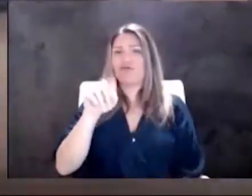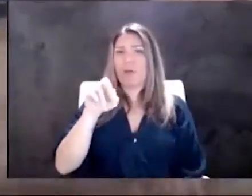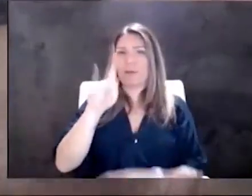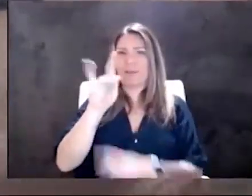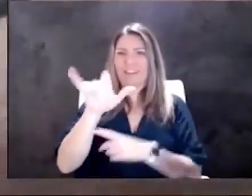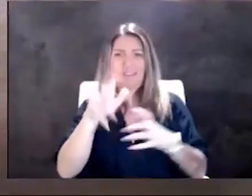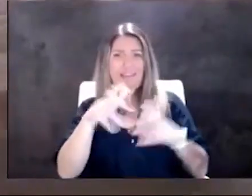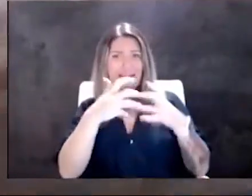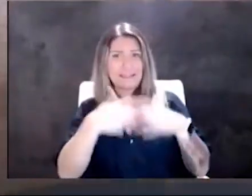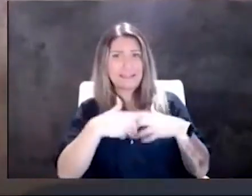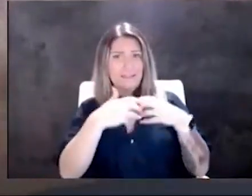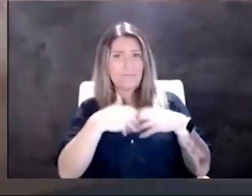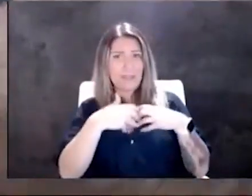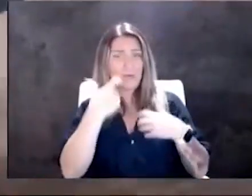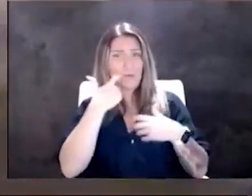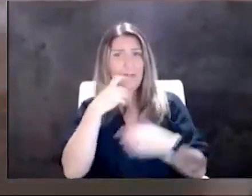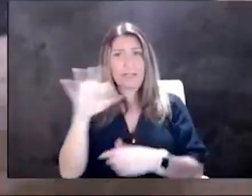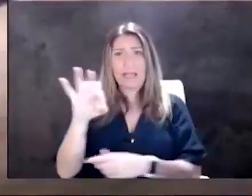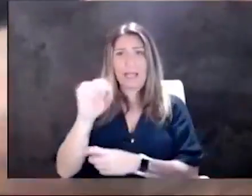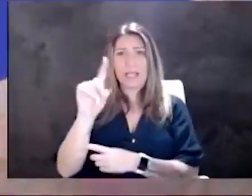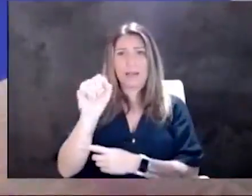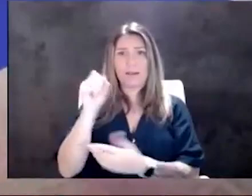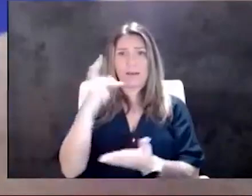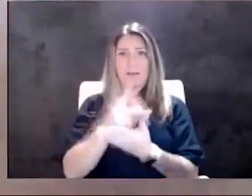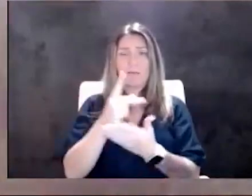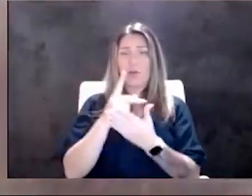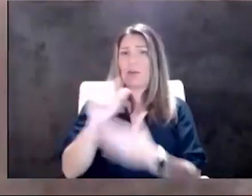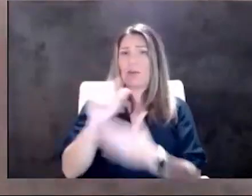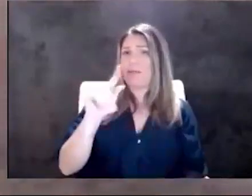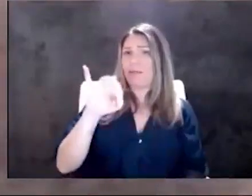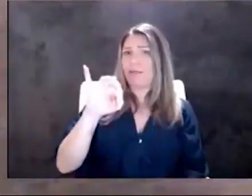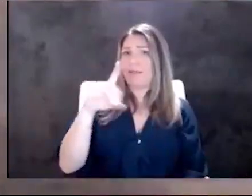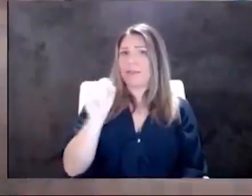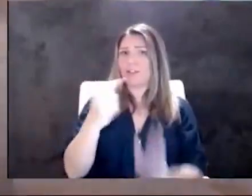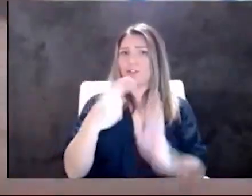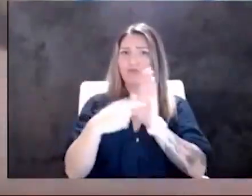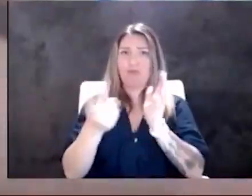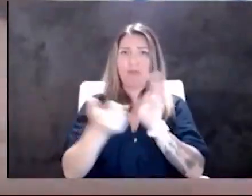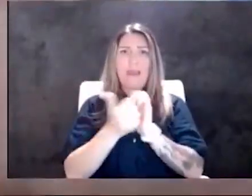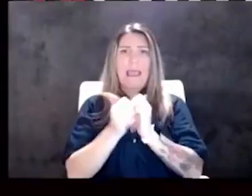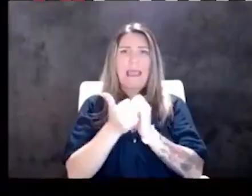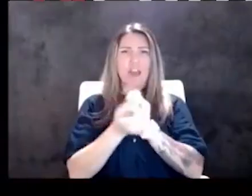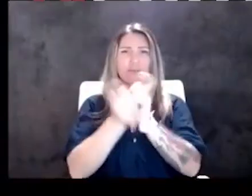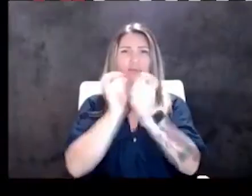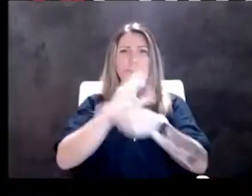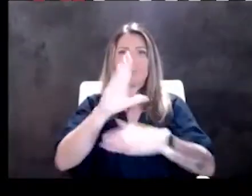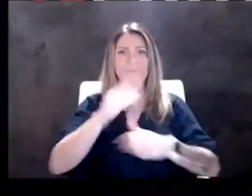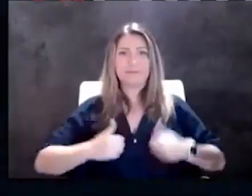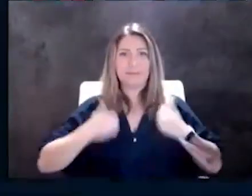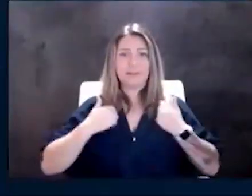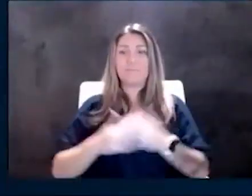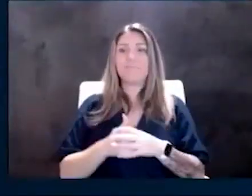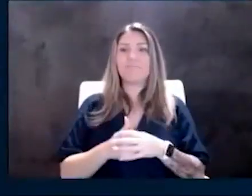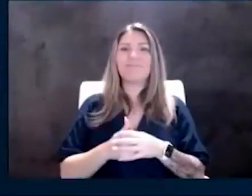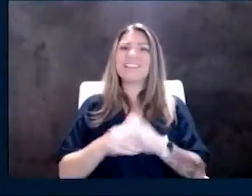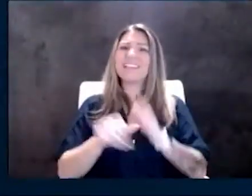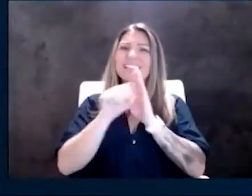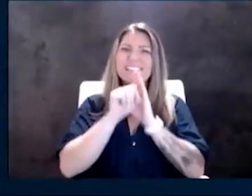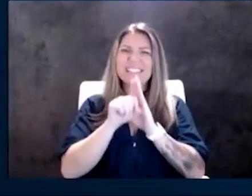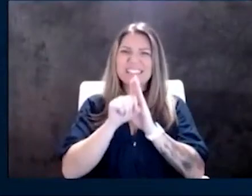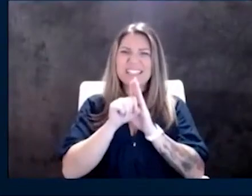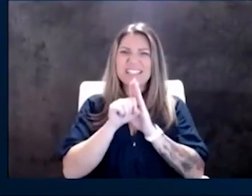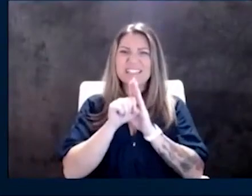recently FDA approved. Alexis Del Cid shows us how it has changed his life. The symptoms of painful